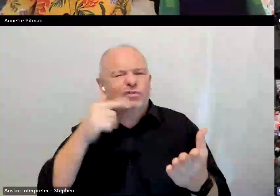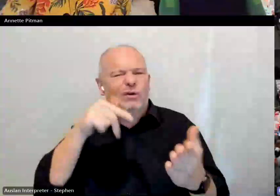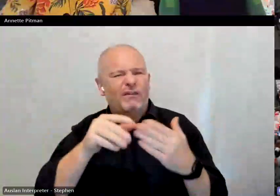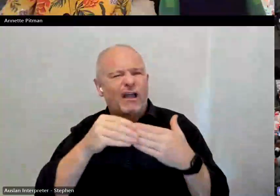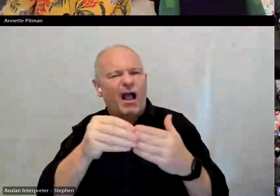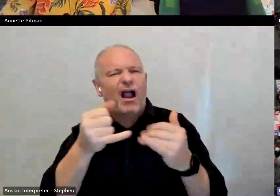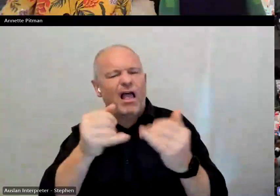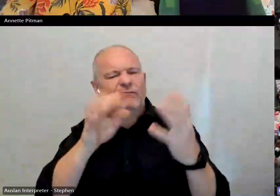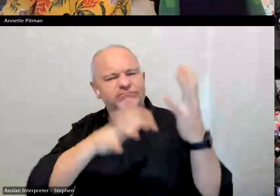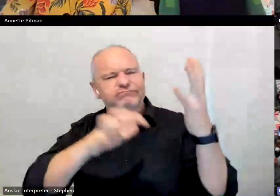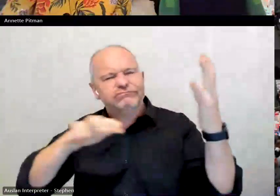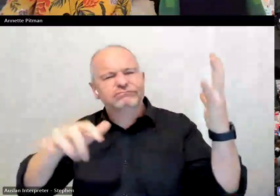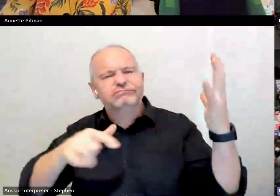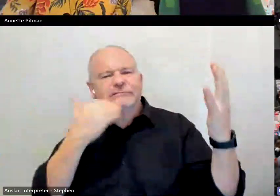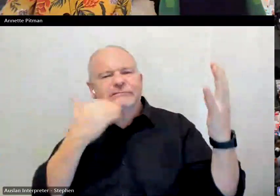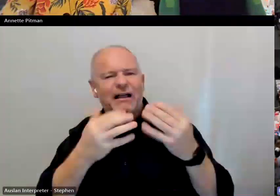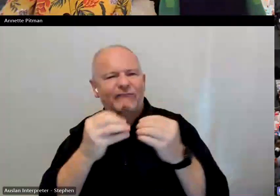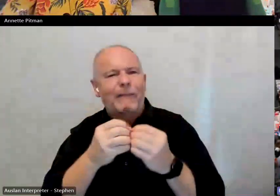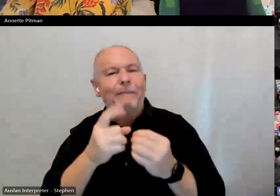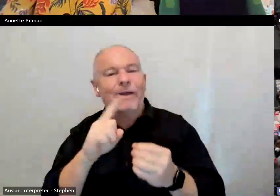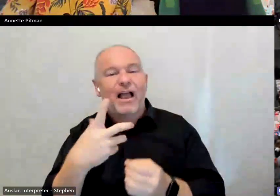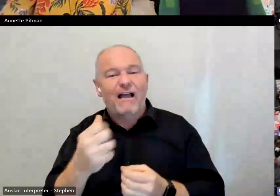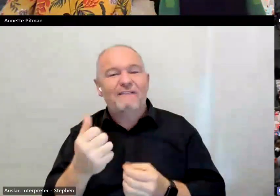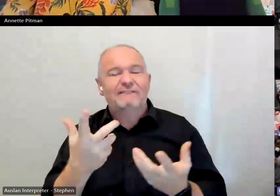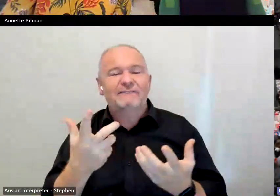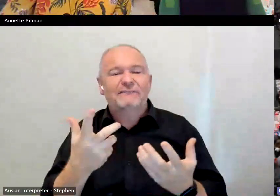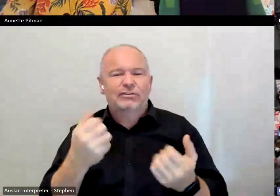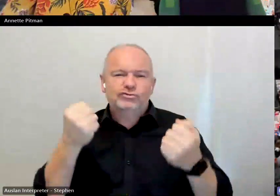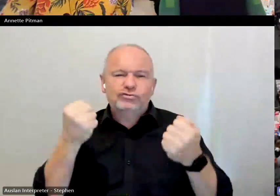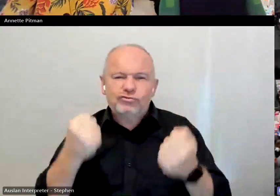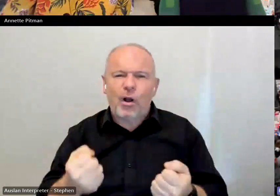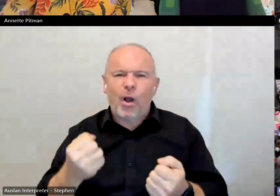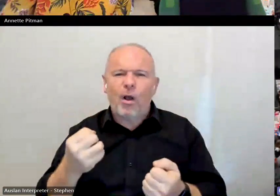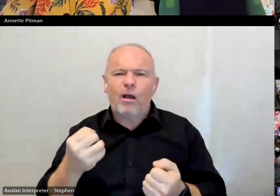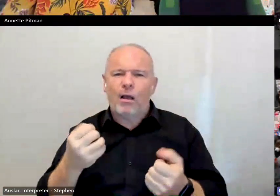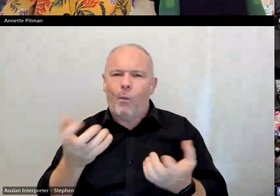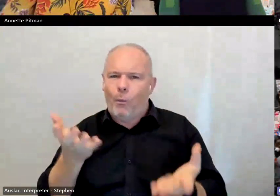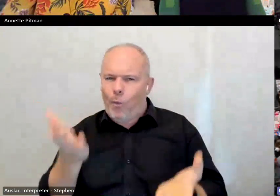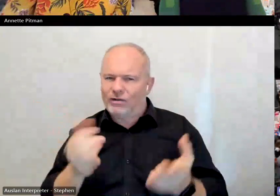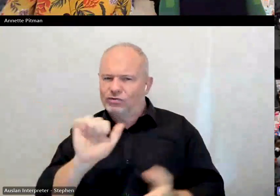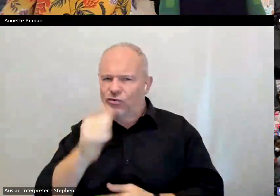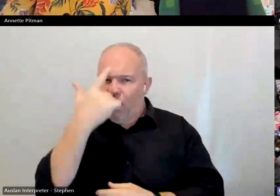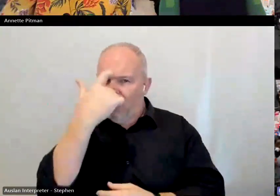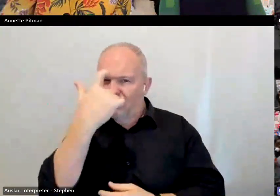guidelines when that's released. But there is obviously, you know, a stronger weighting towards your idea, what it is you want to